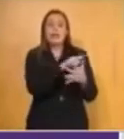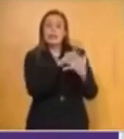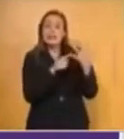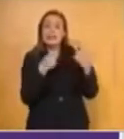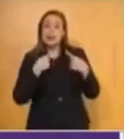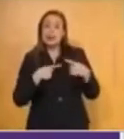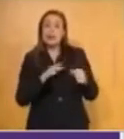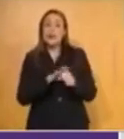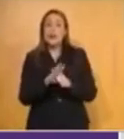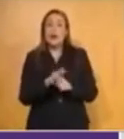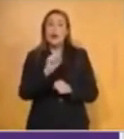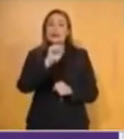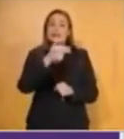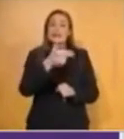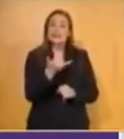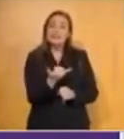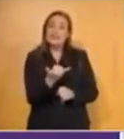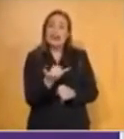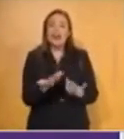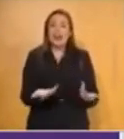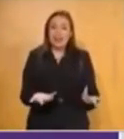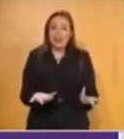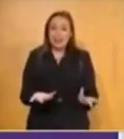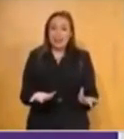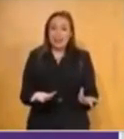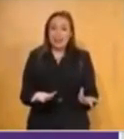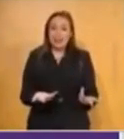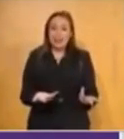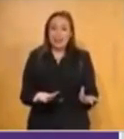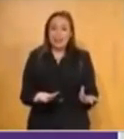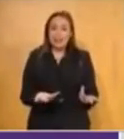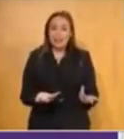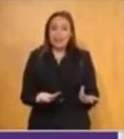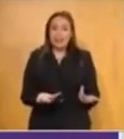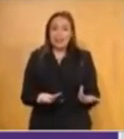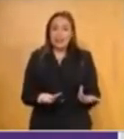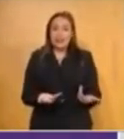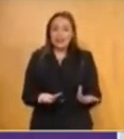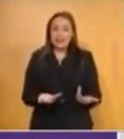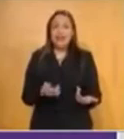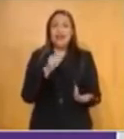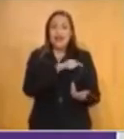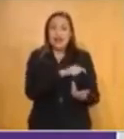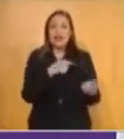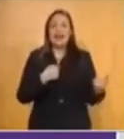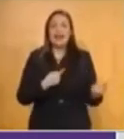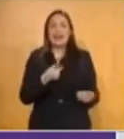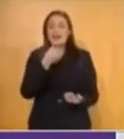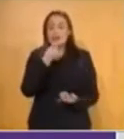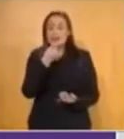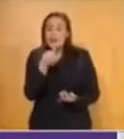¿cuáles podríamos poner que sería ese? Shy. Maybe? Charlie Brown.